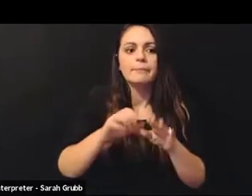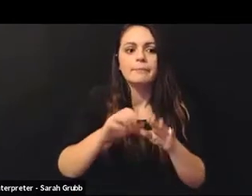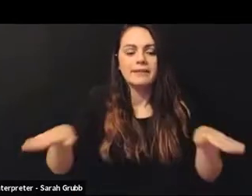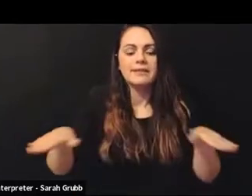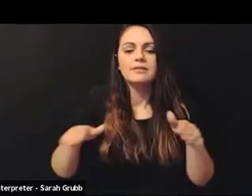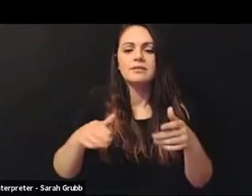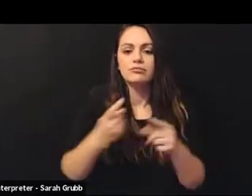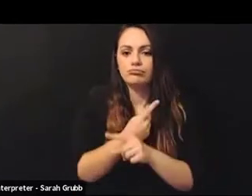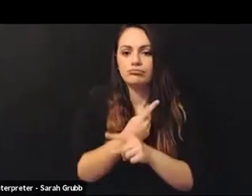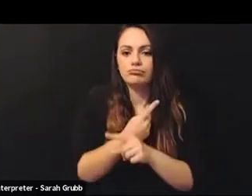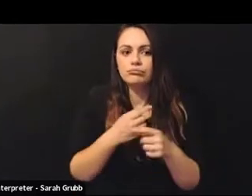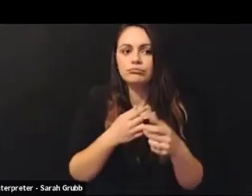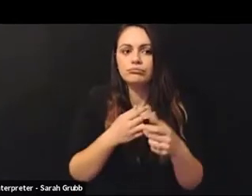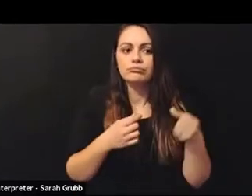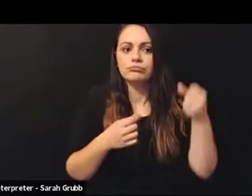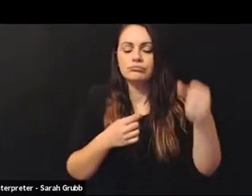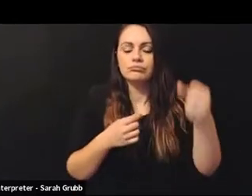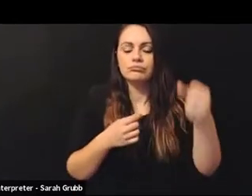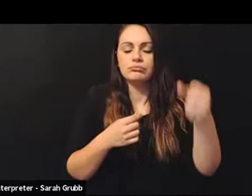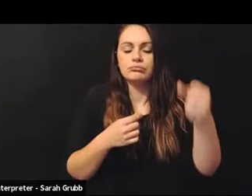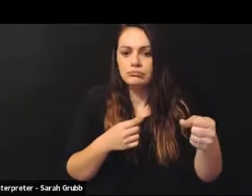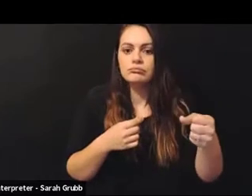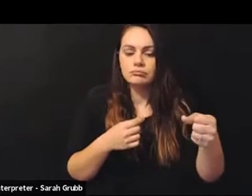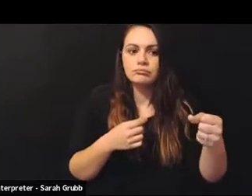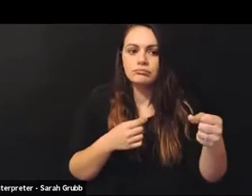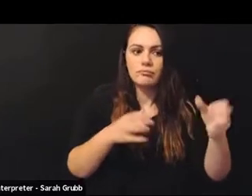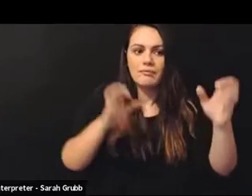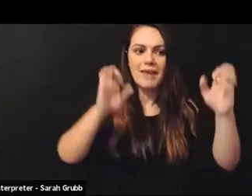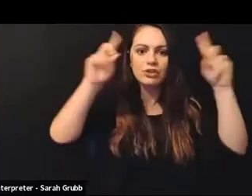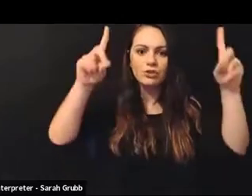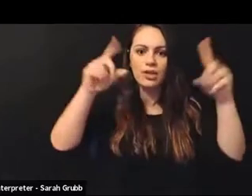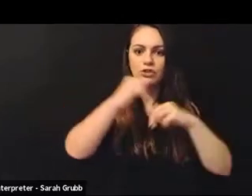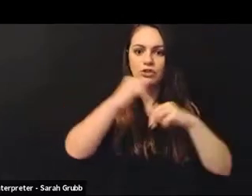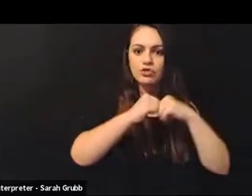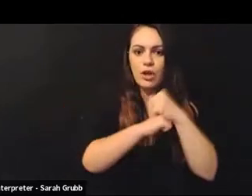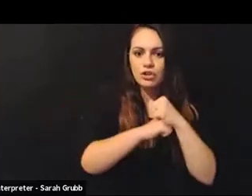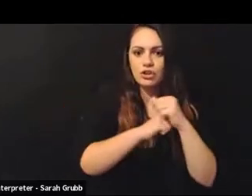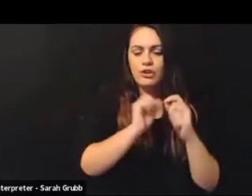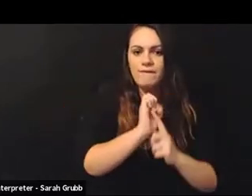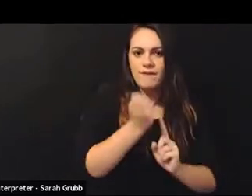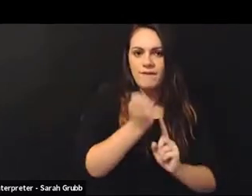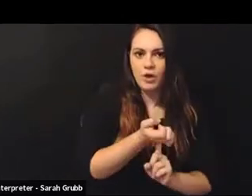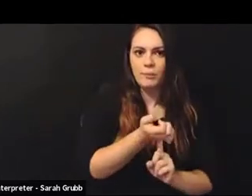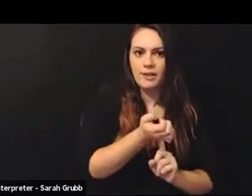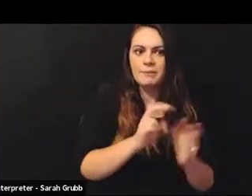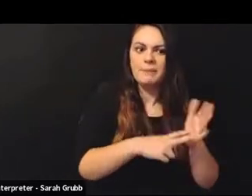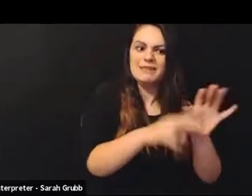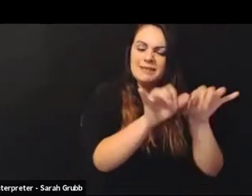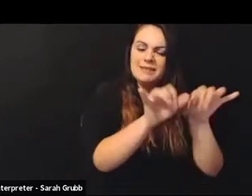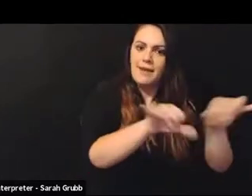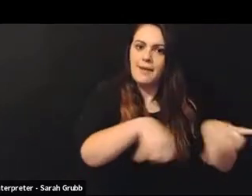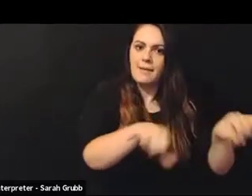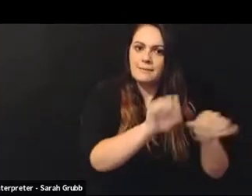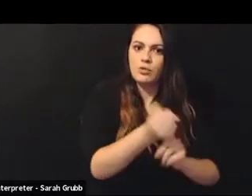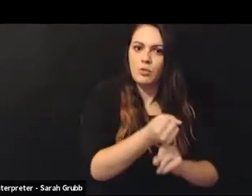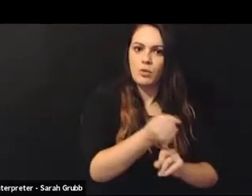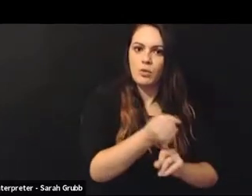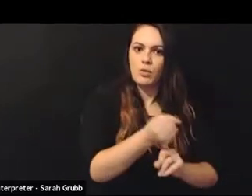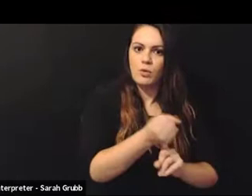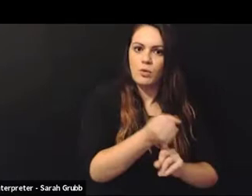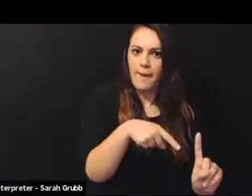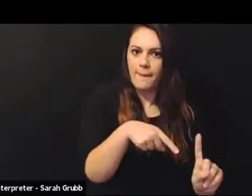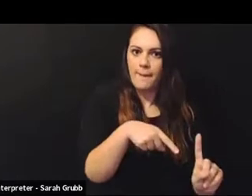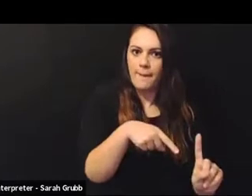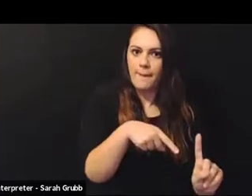really structured and educational environments that are predictable, like we just talked about that being important. And also a diagnosis could